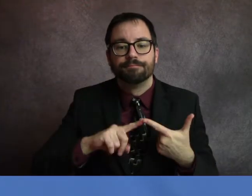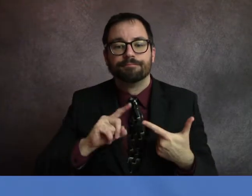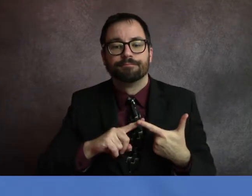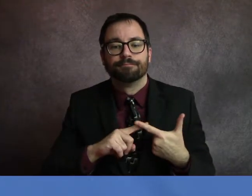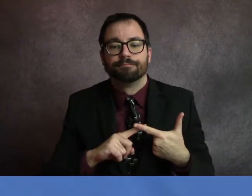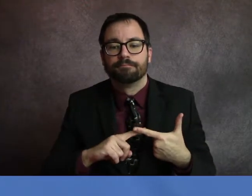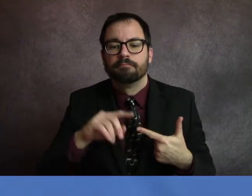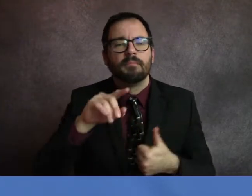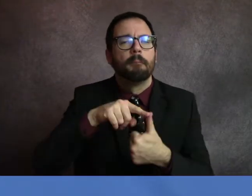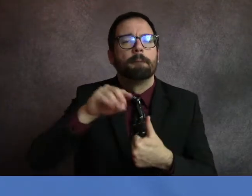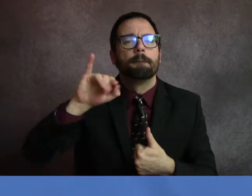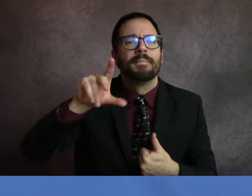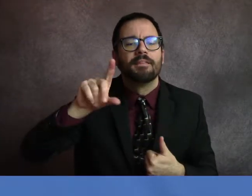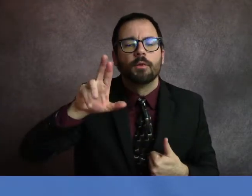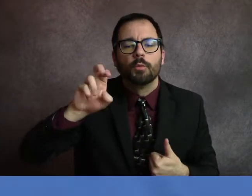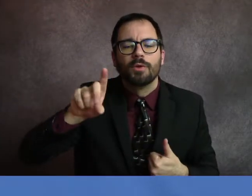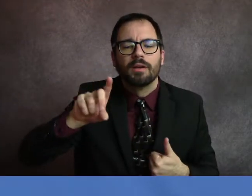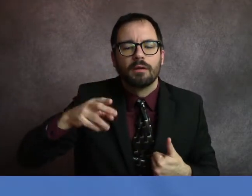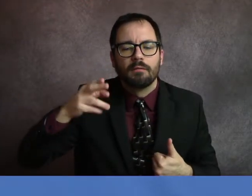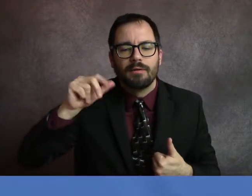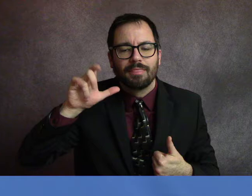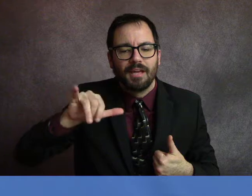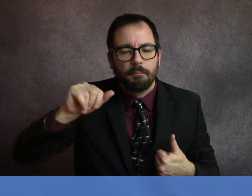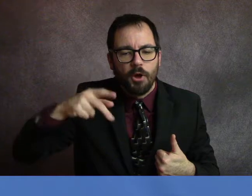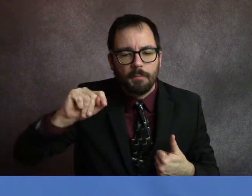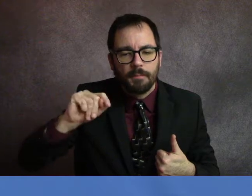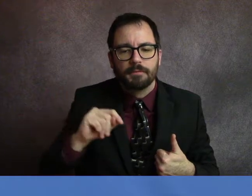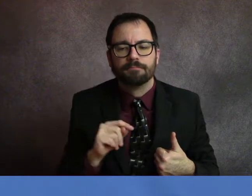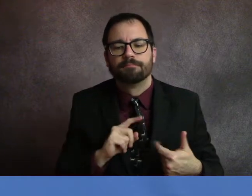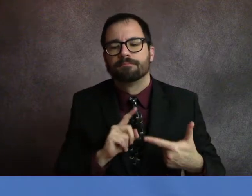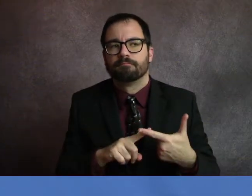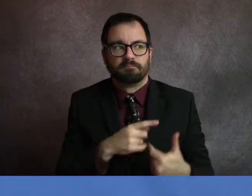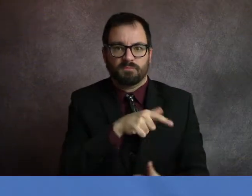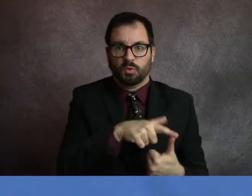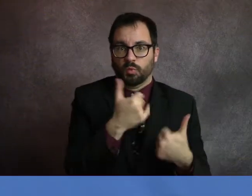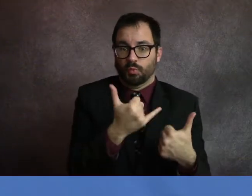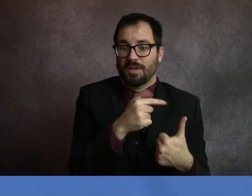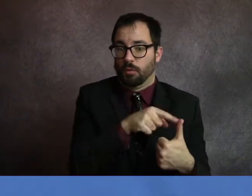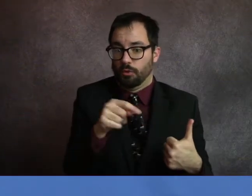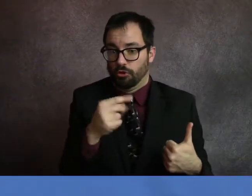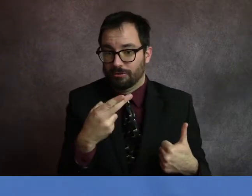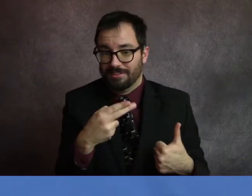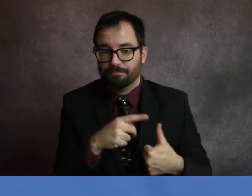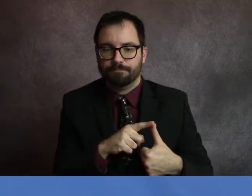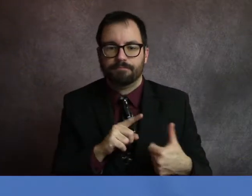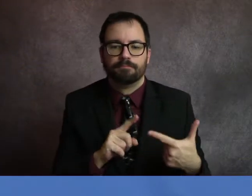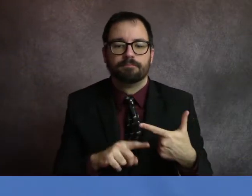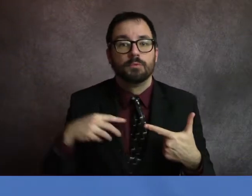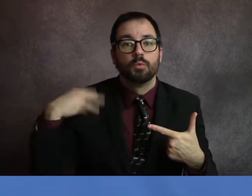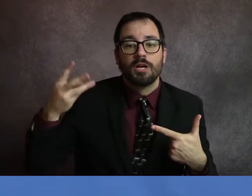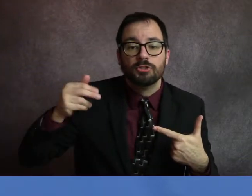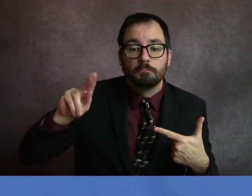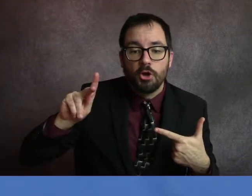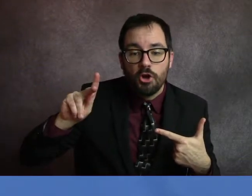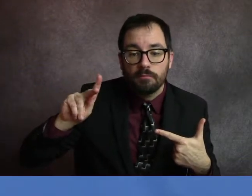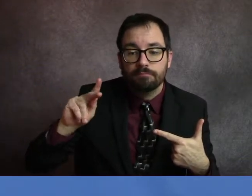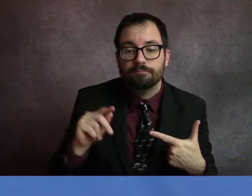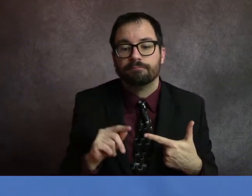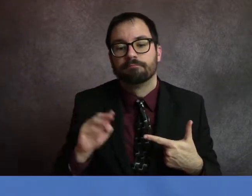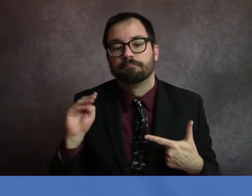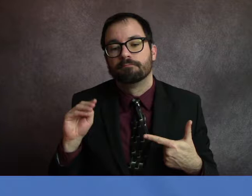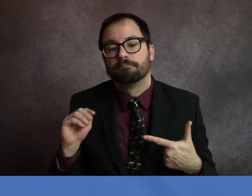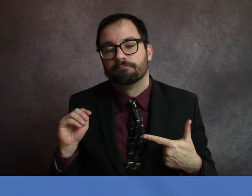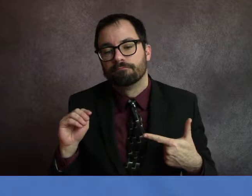from today through Thursday. In Roxbury at the Washington Park Mall on Warren Street from Tuesday through